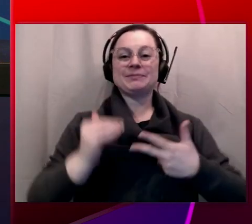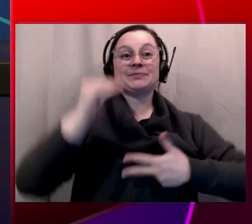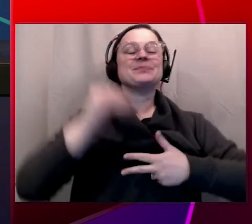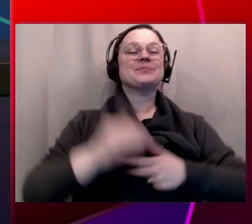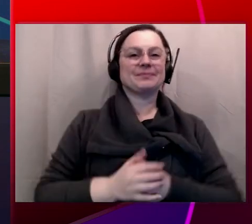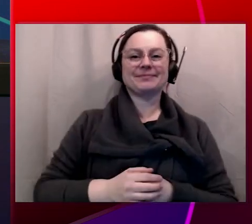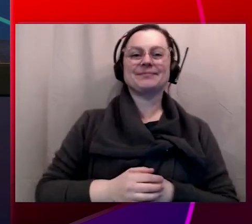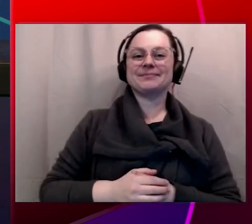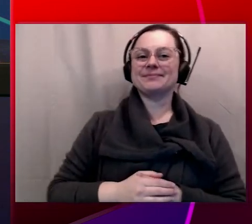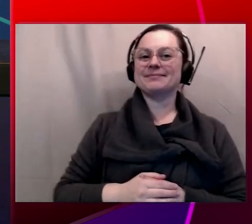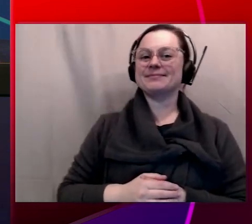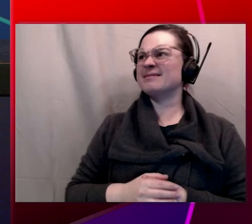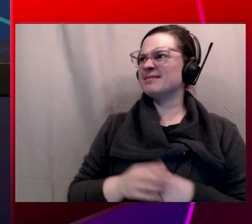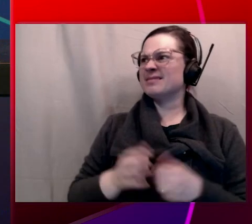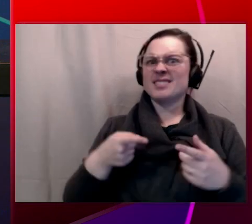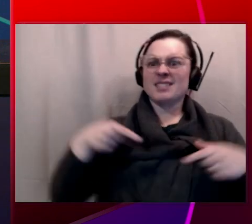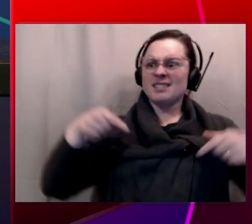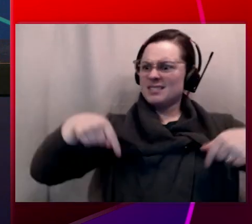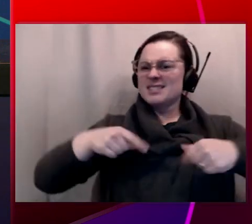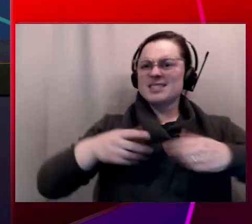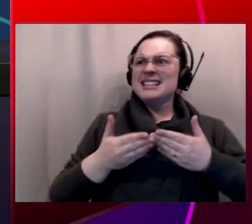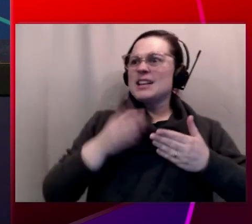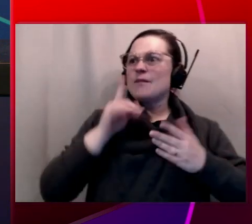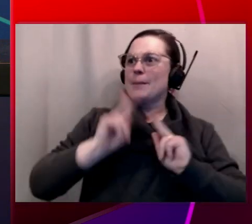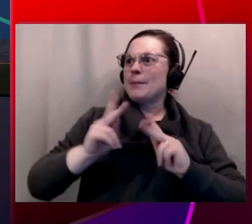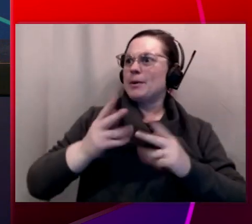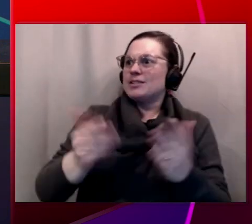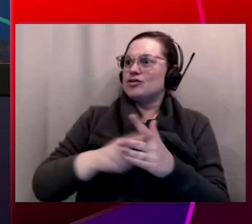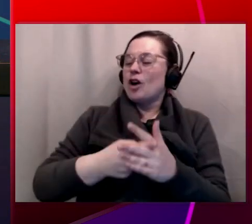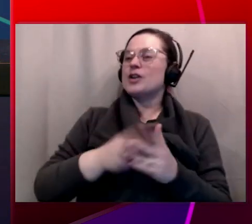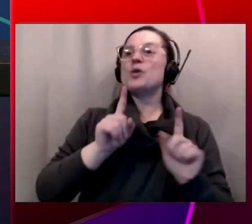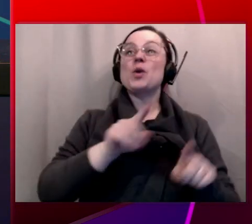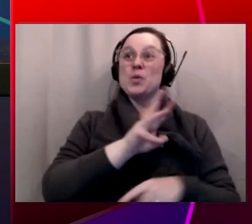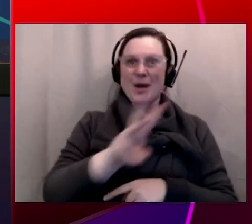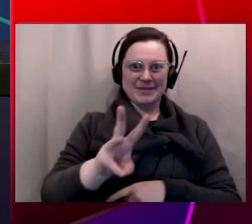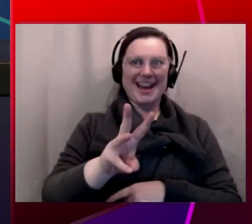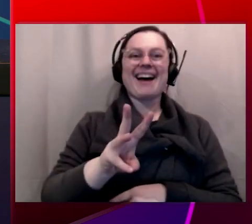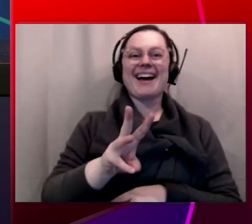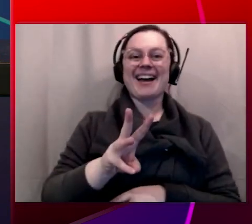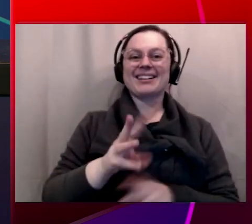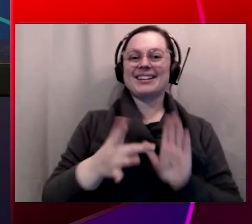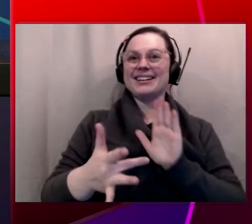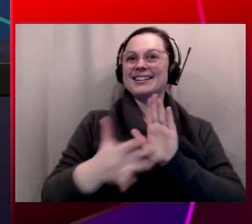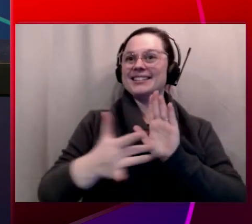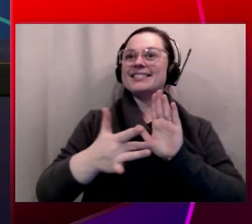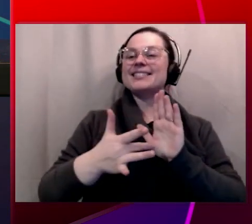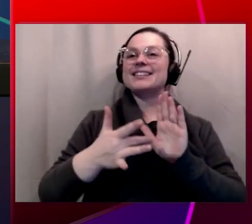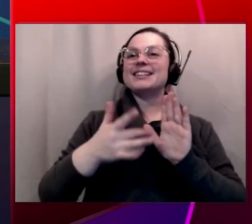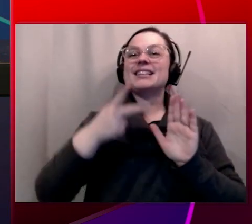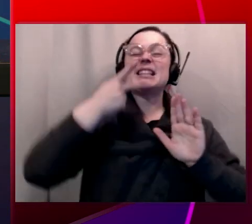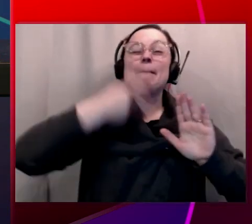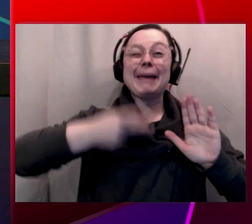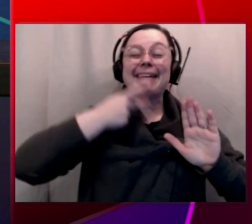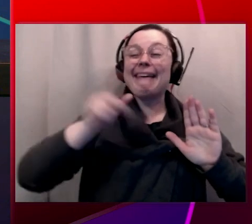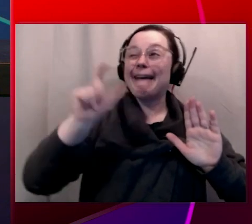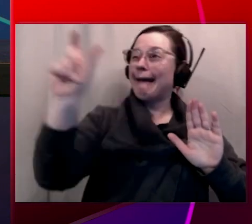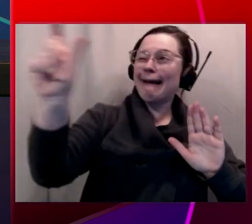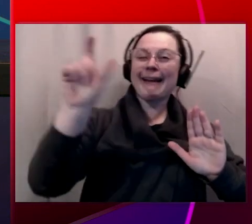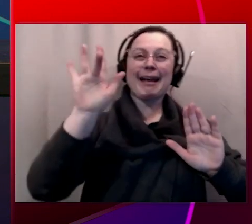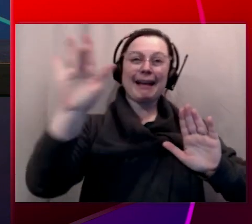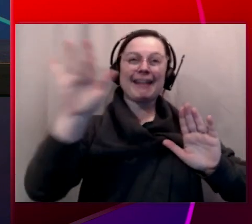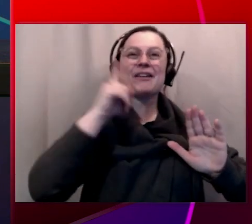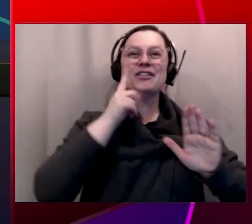you've made it so easy for everyone just to get started. Yeah. Go to the website, capeprivacy.com. Click on the bright pink sign up button. Check